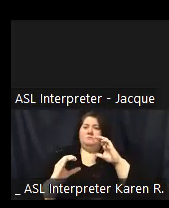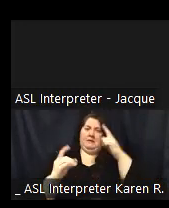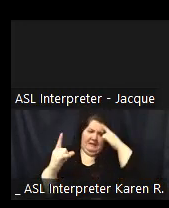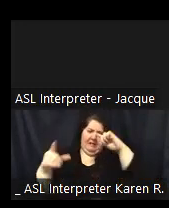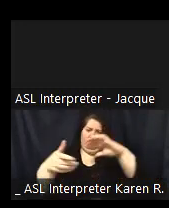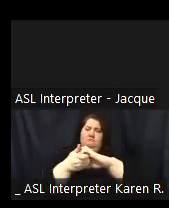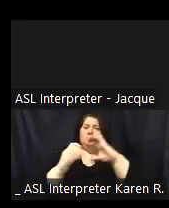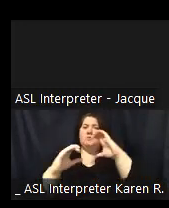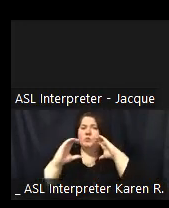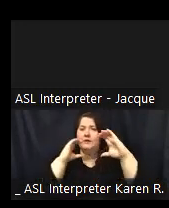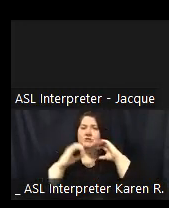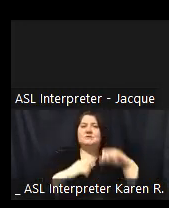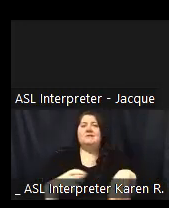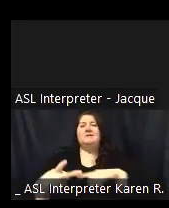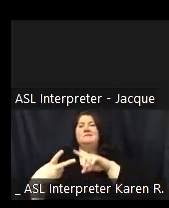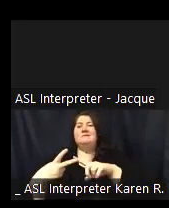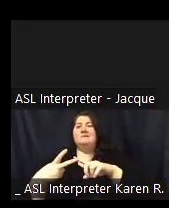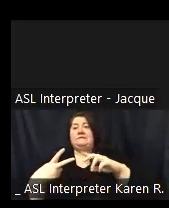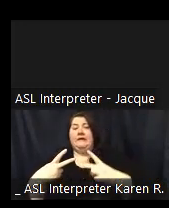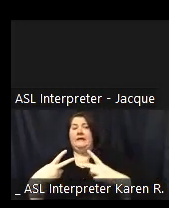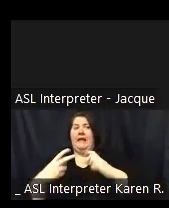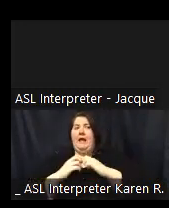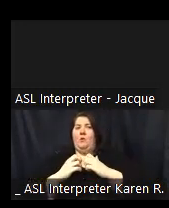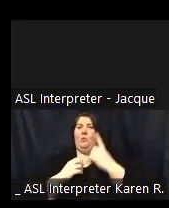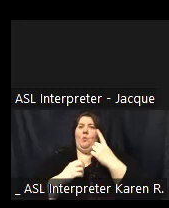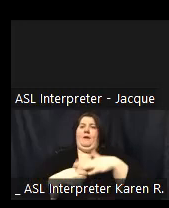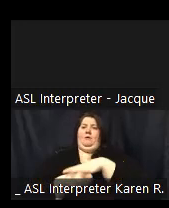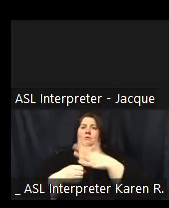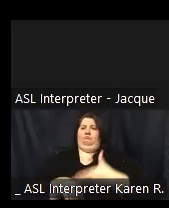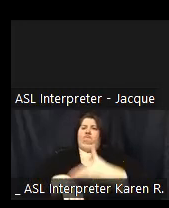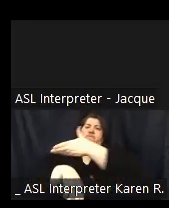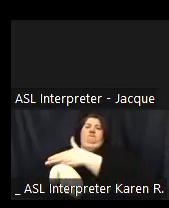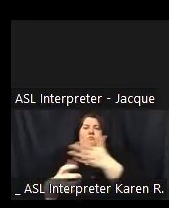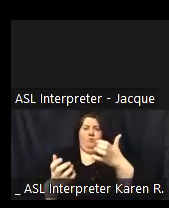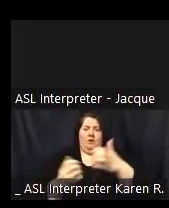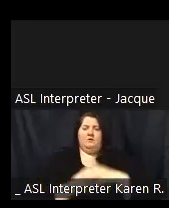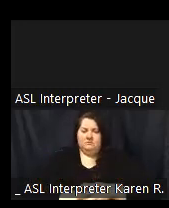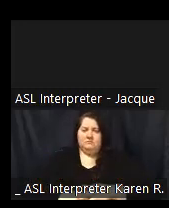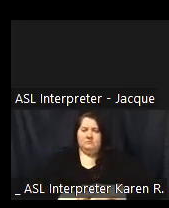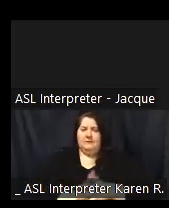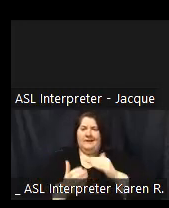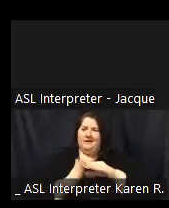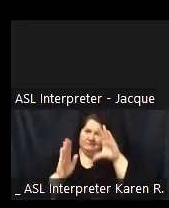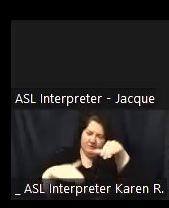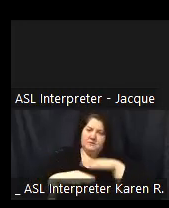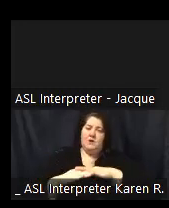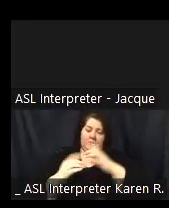also write down one area you'd like to get stronger in for collaborative communication.